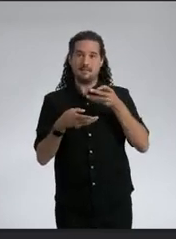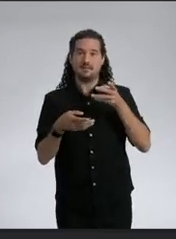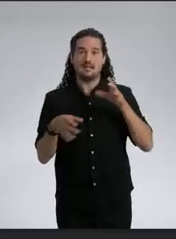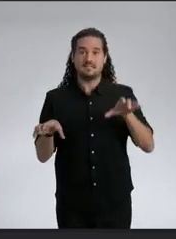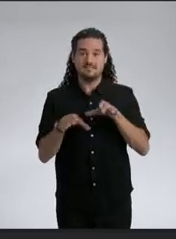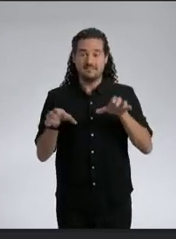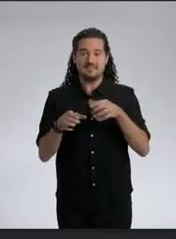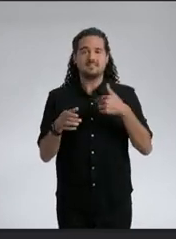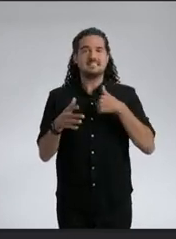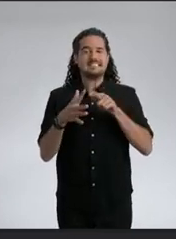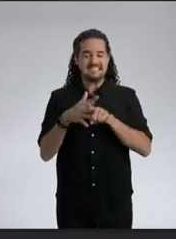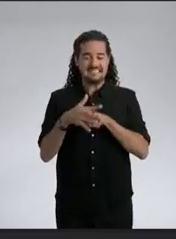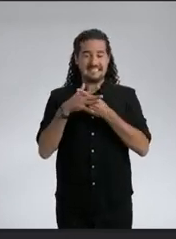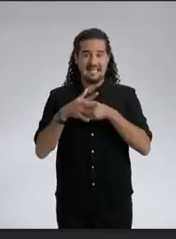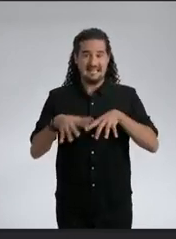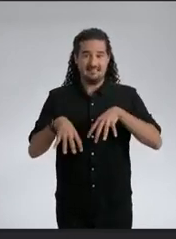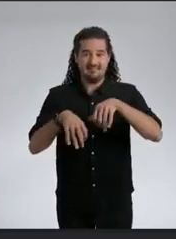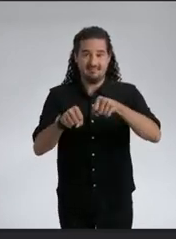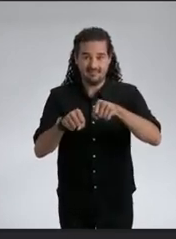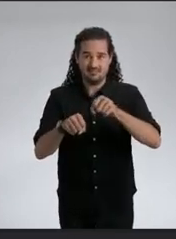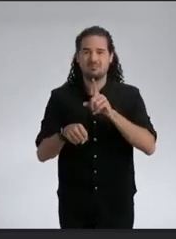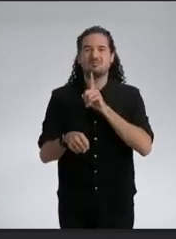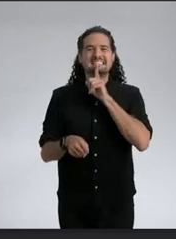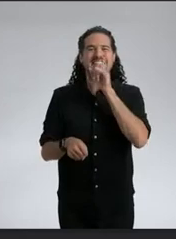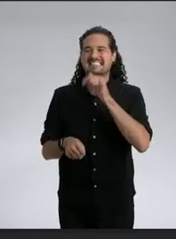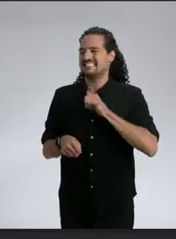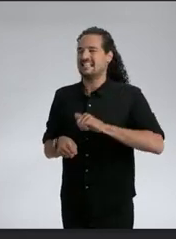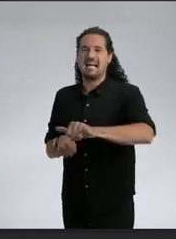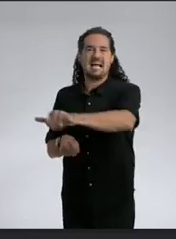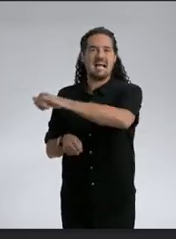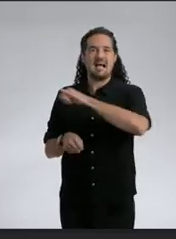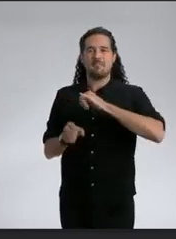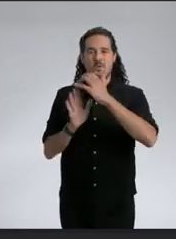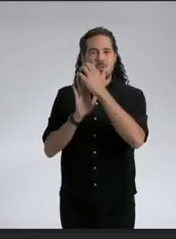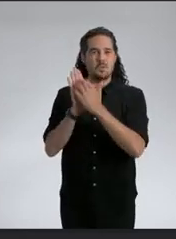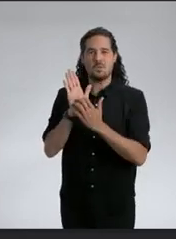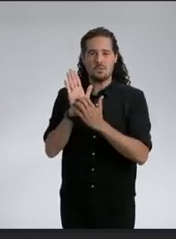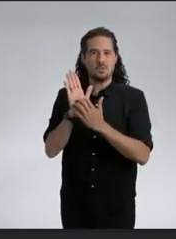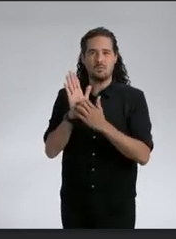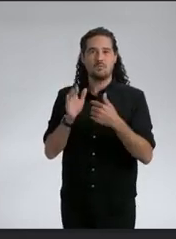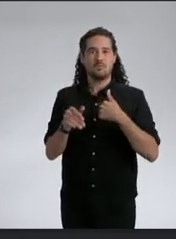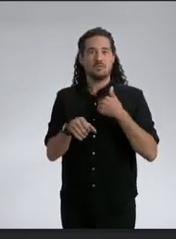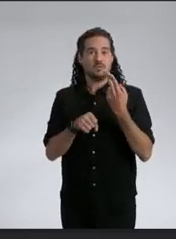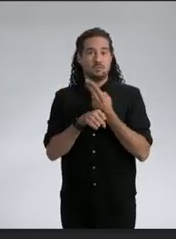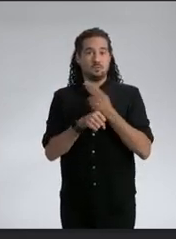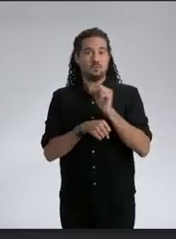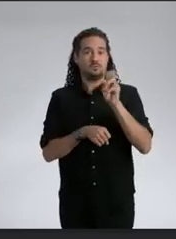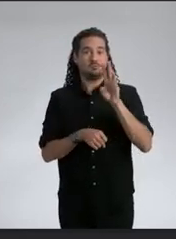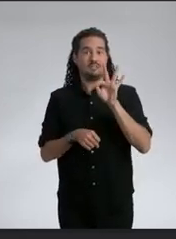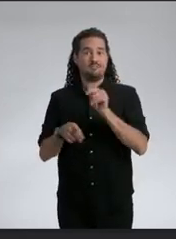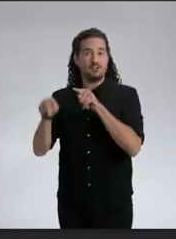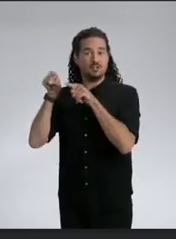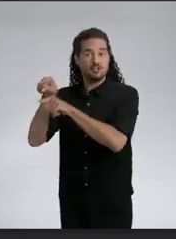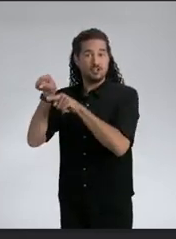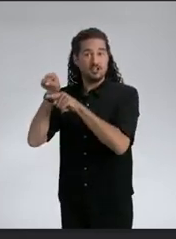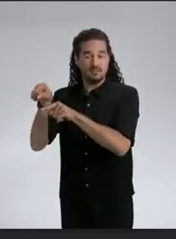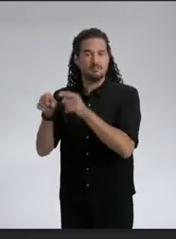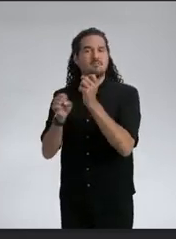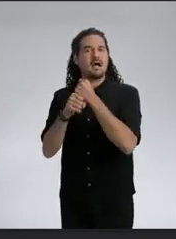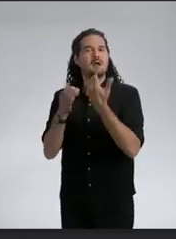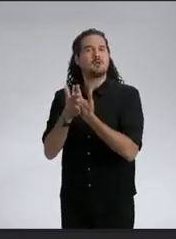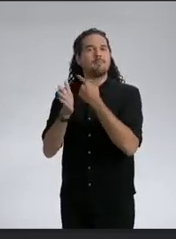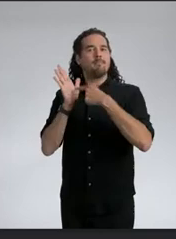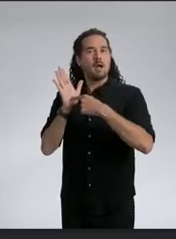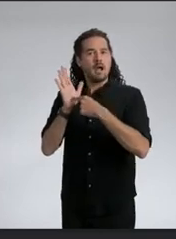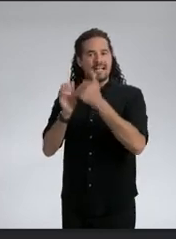so the code looks the same for everyone. Here, I'm using Swift concurrency to create a new model with each session that's